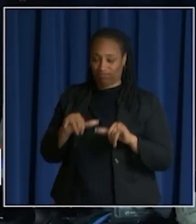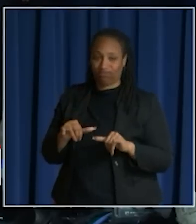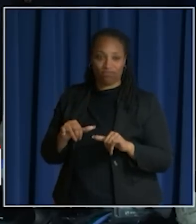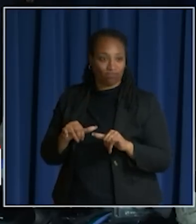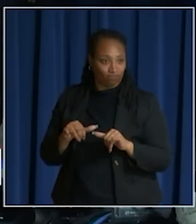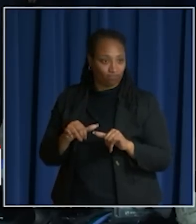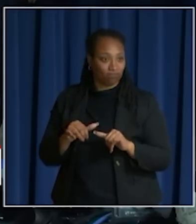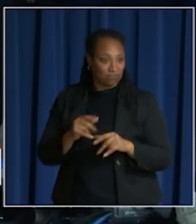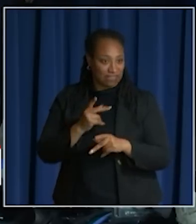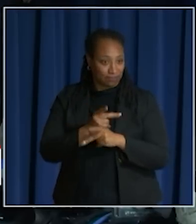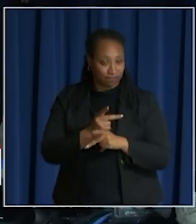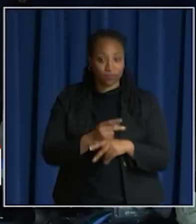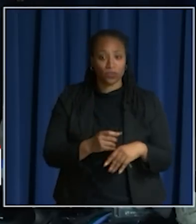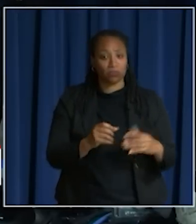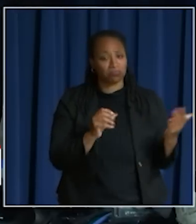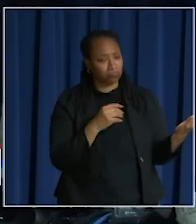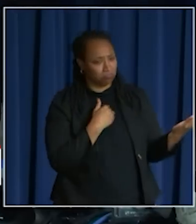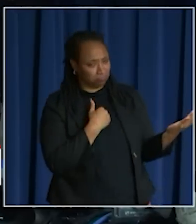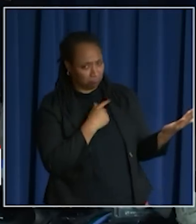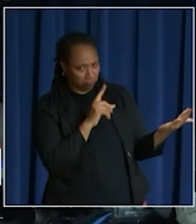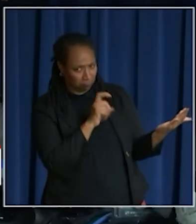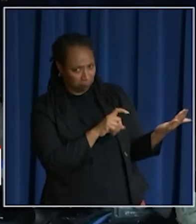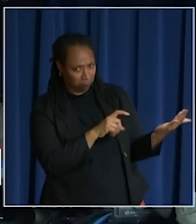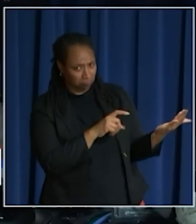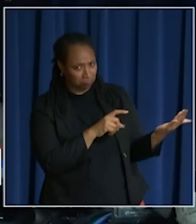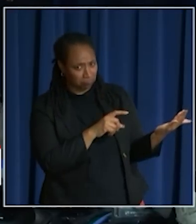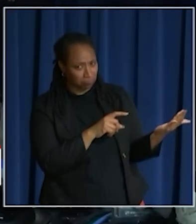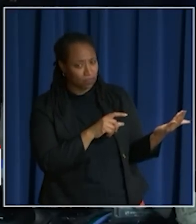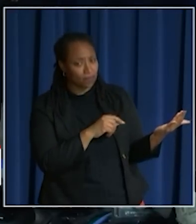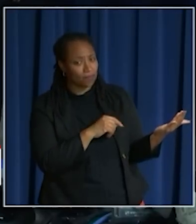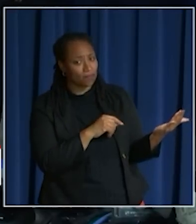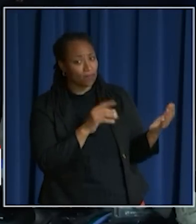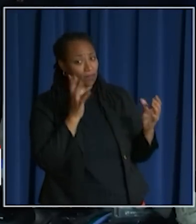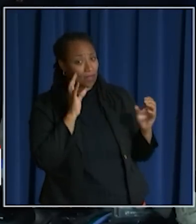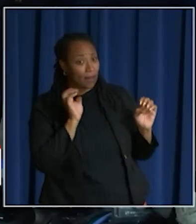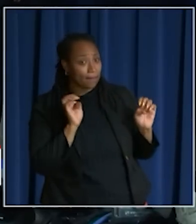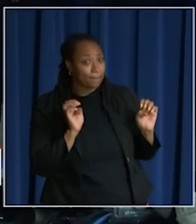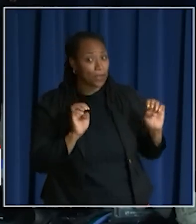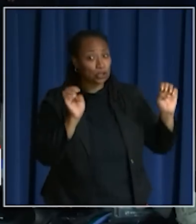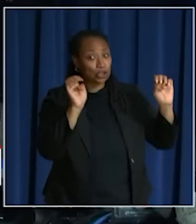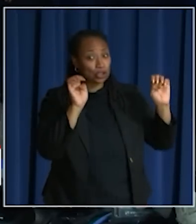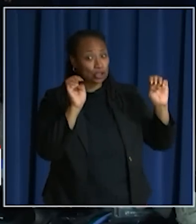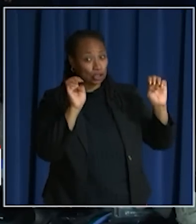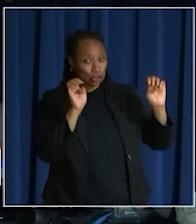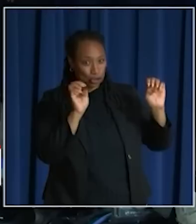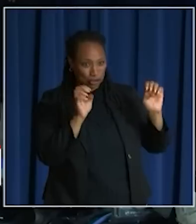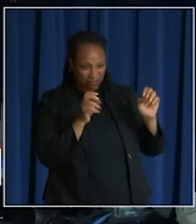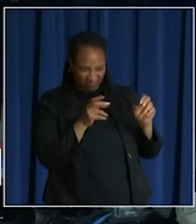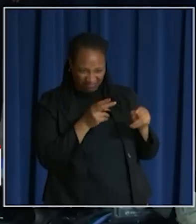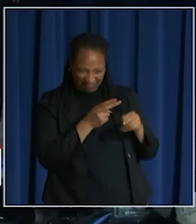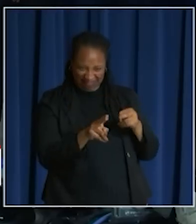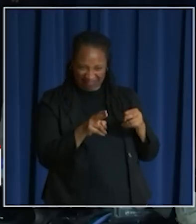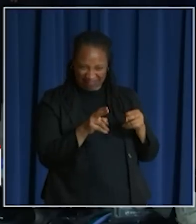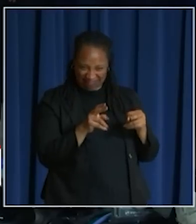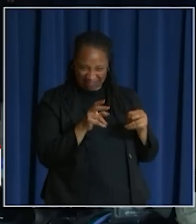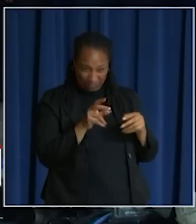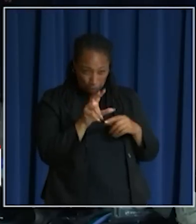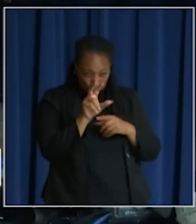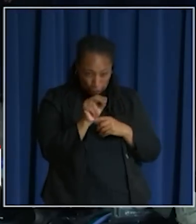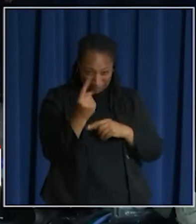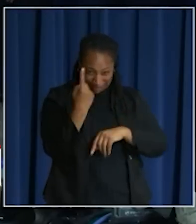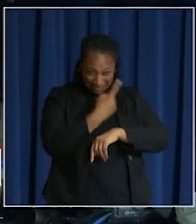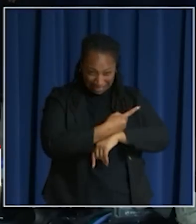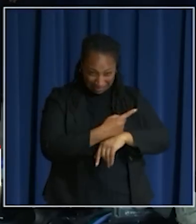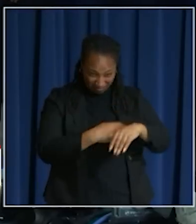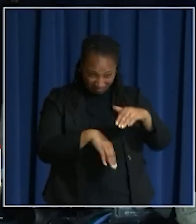this ramp up, this emergency we're talking about is a brief period, it's like a 30-day period. Am I right? The